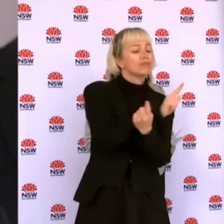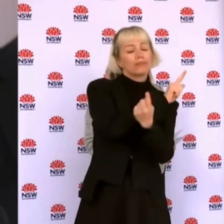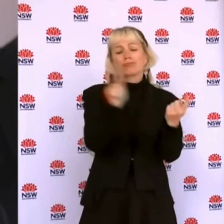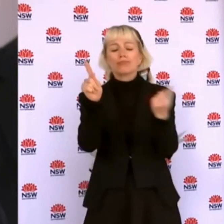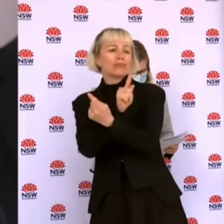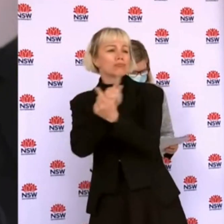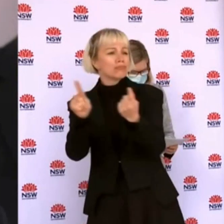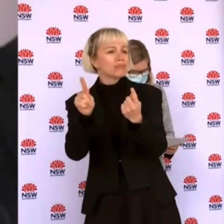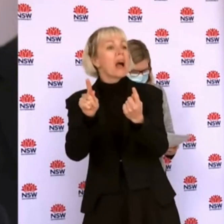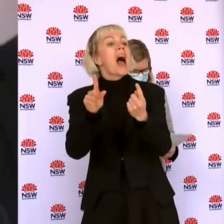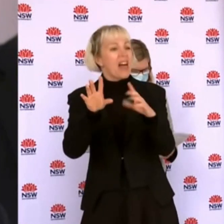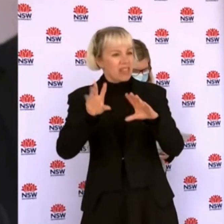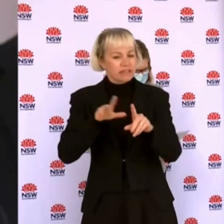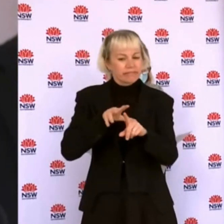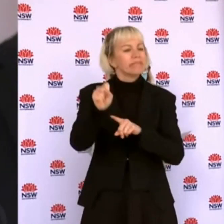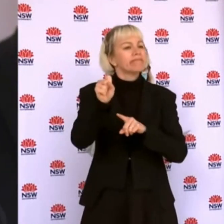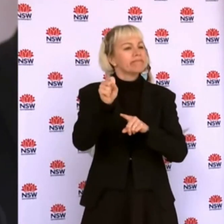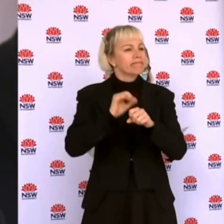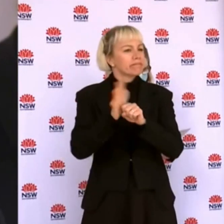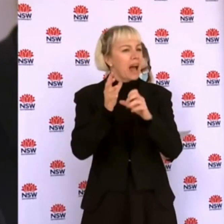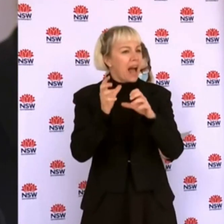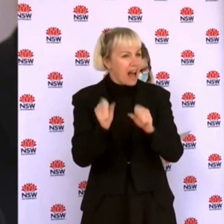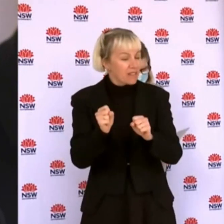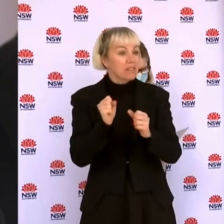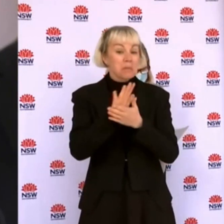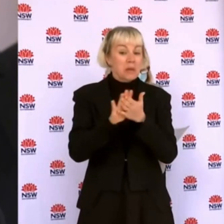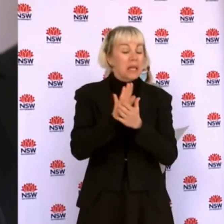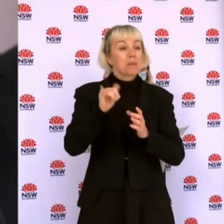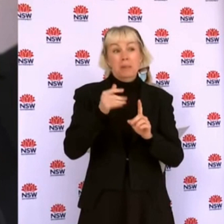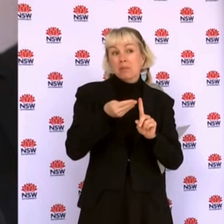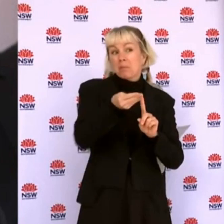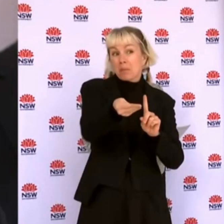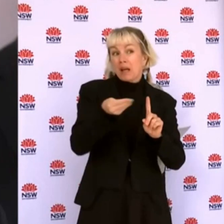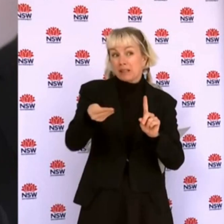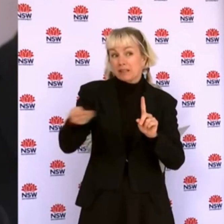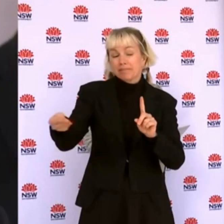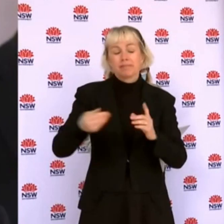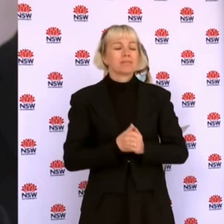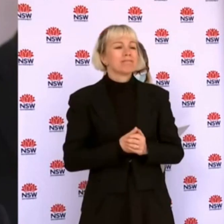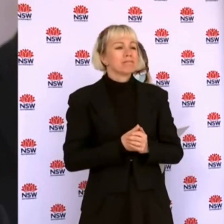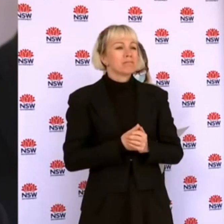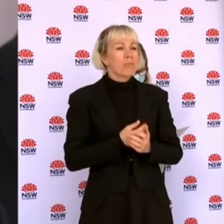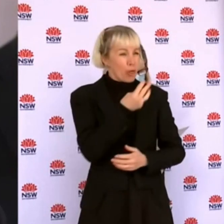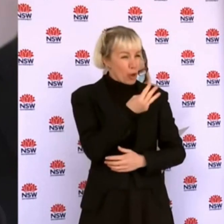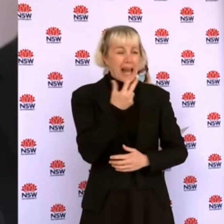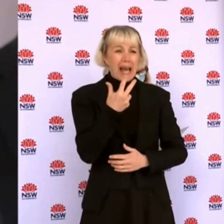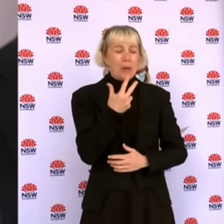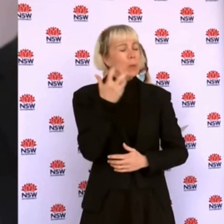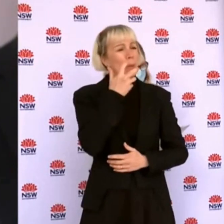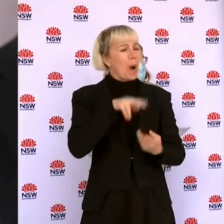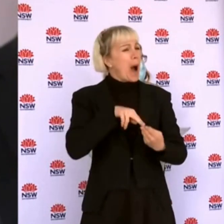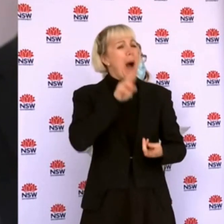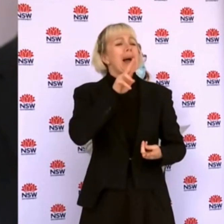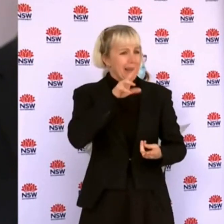Now, those numbers are too high. We need to get those numbers down. And I want to say in the most strongest